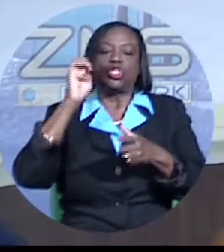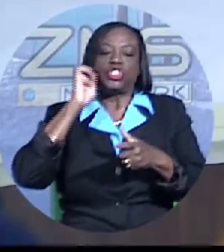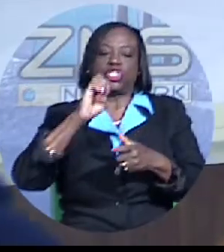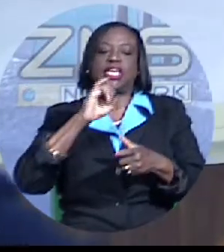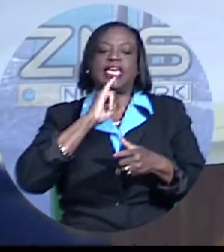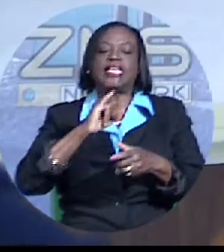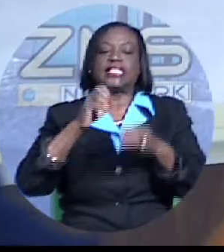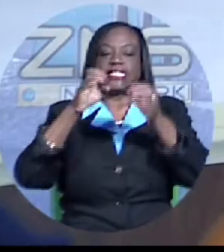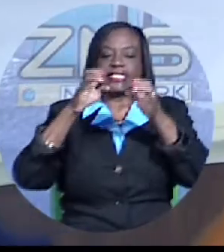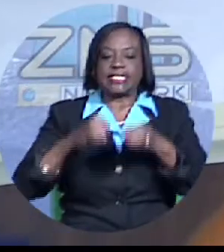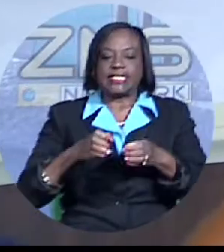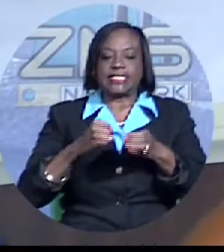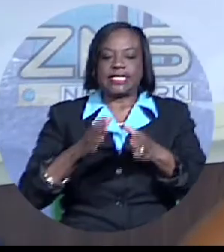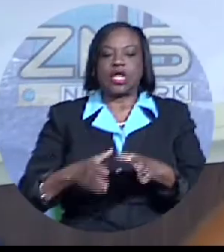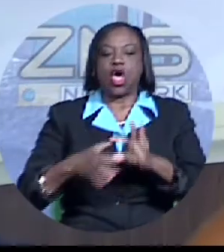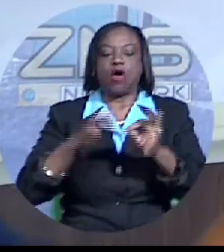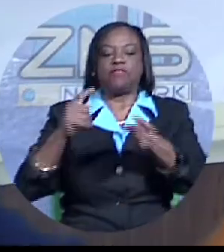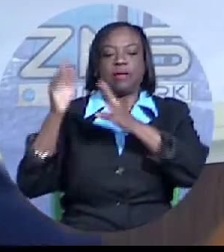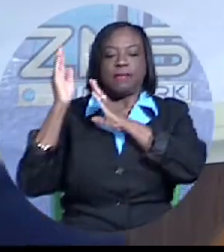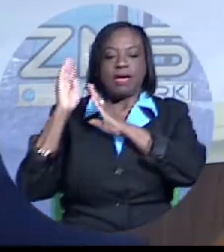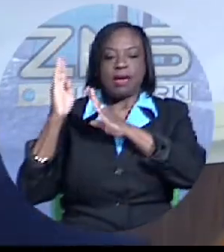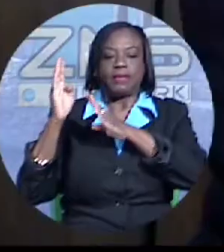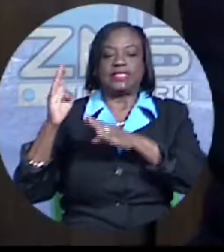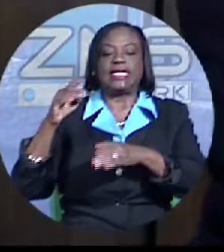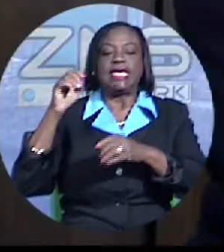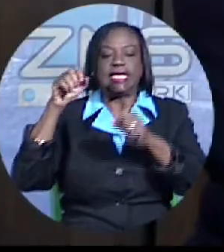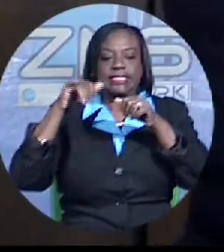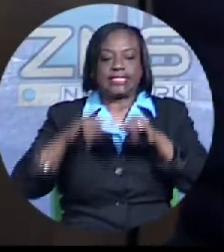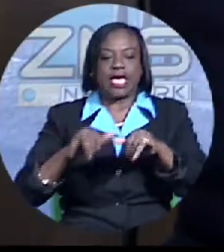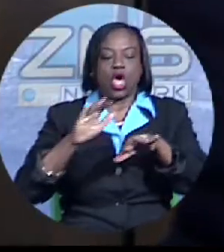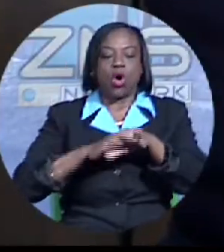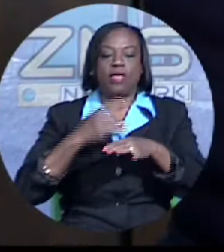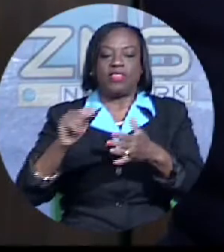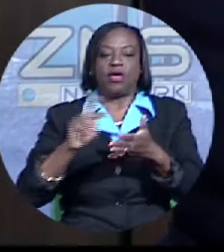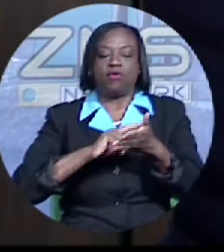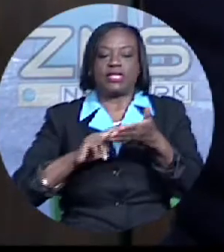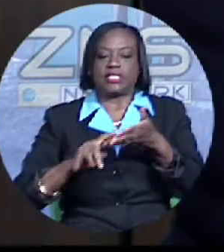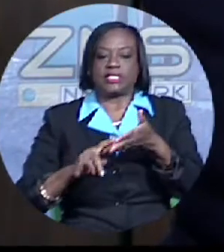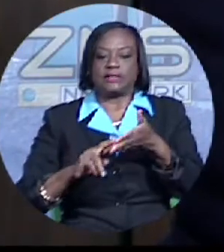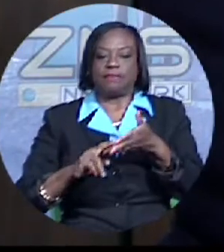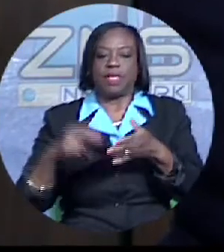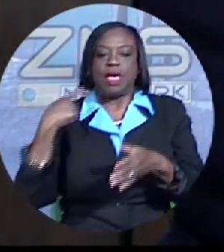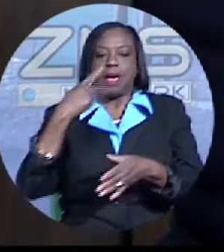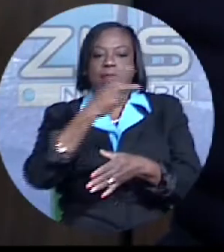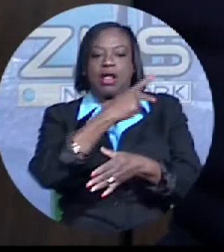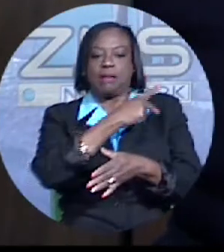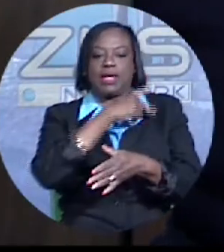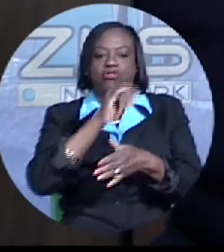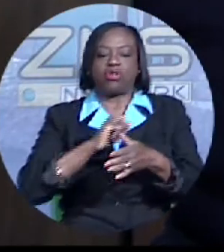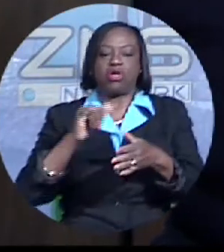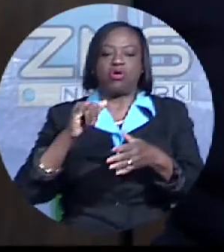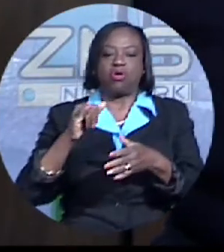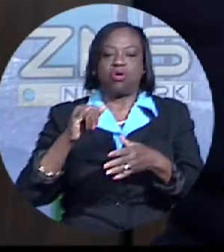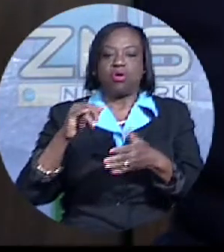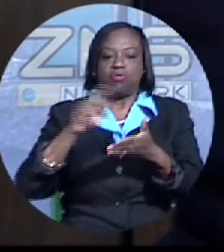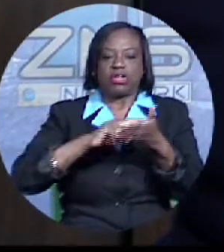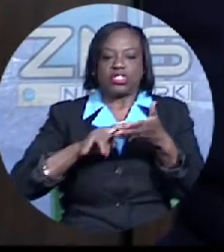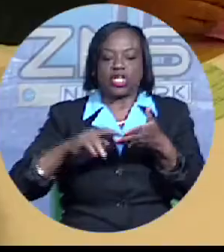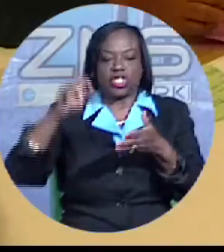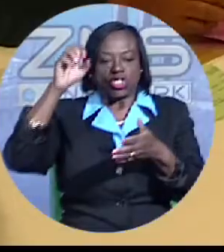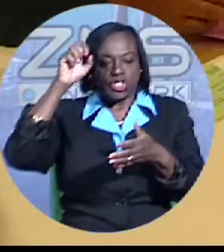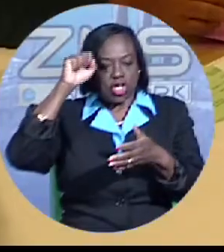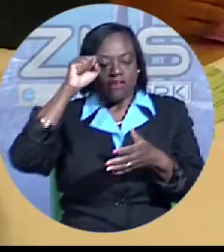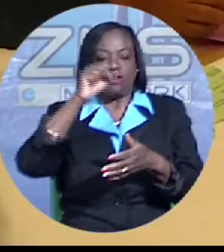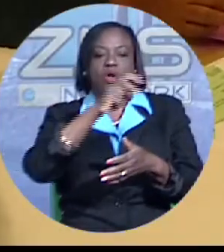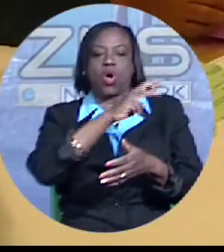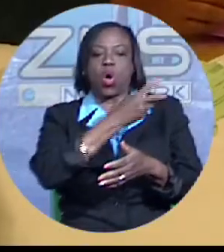to be retained on the register. Parliamentary Commissioner Sherlyn Hall admitting to deficiencies in the